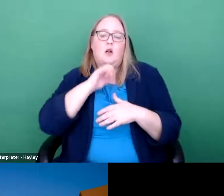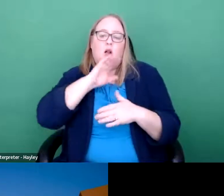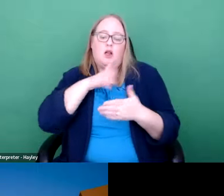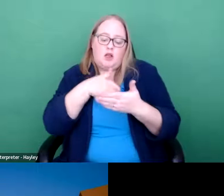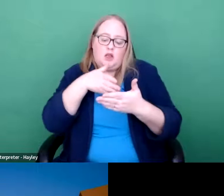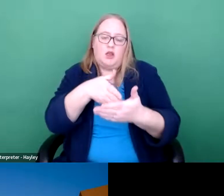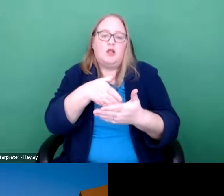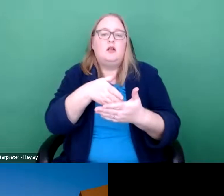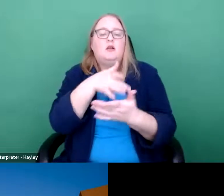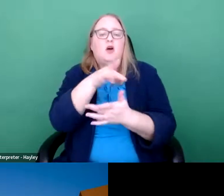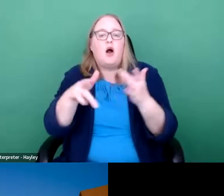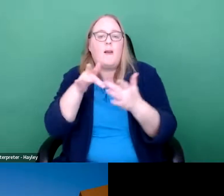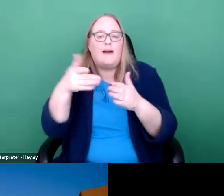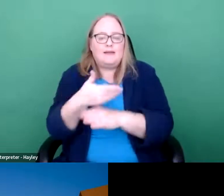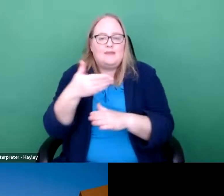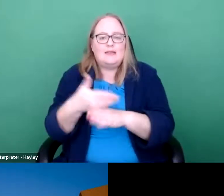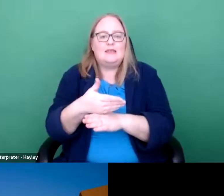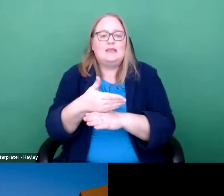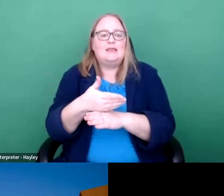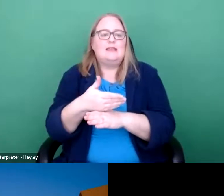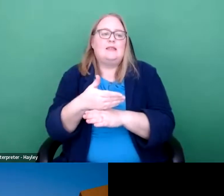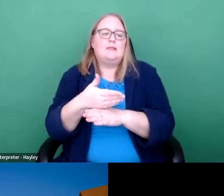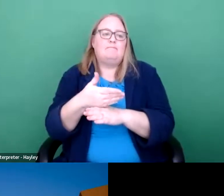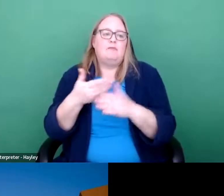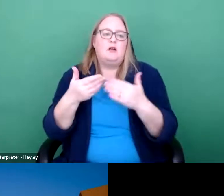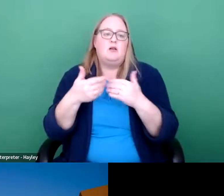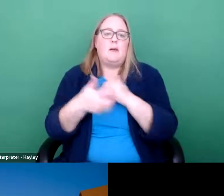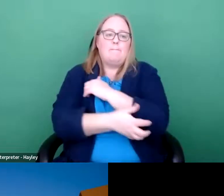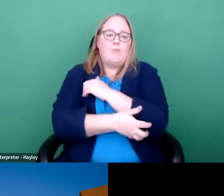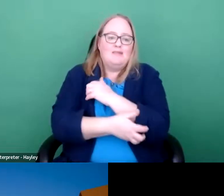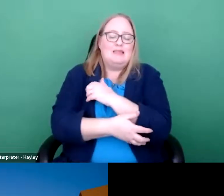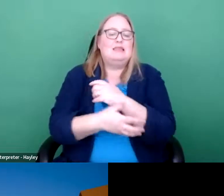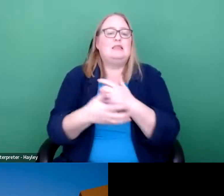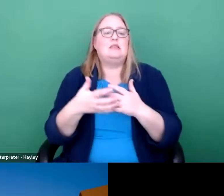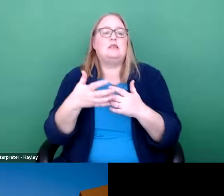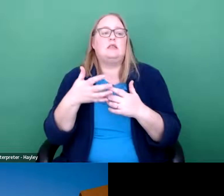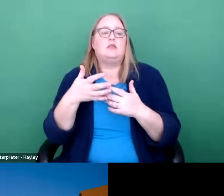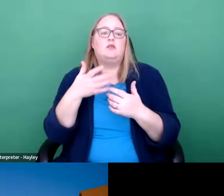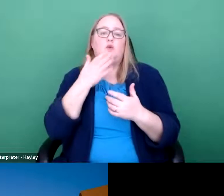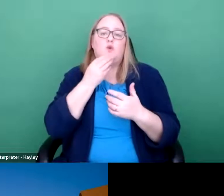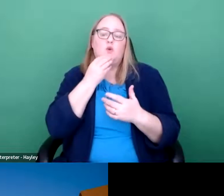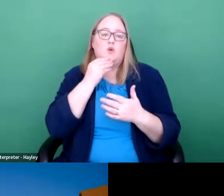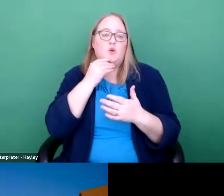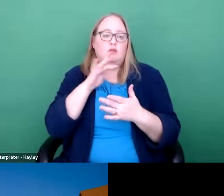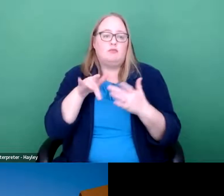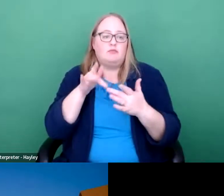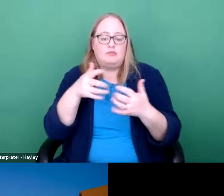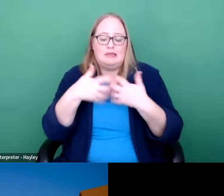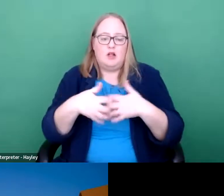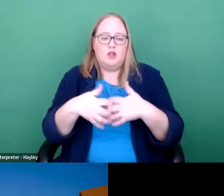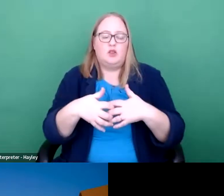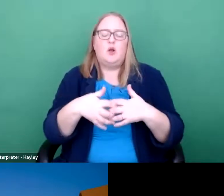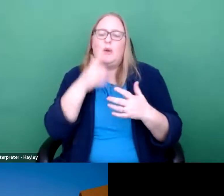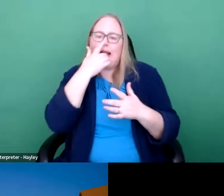Using citywide surveys in Chicago, we were able to map the digital geography of poverty and racial segregation